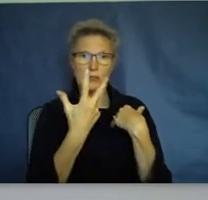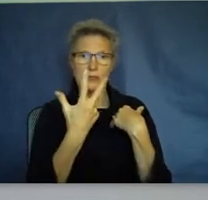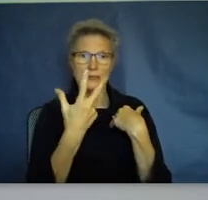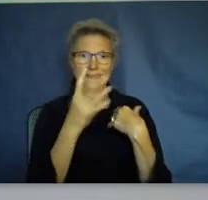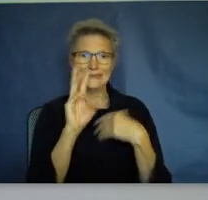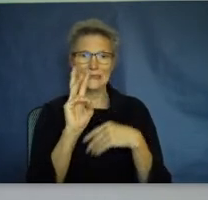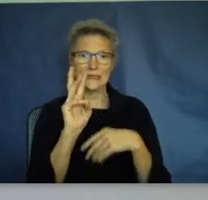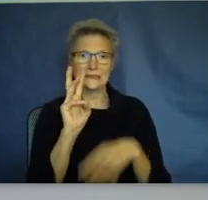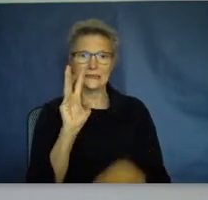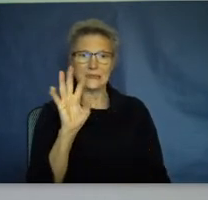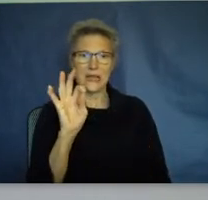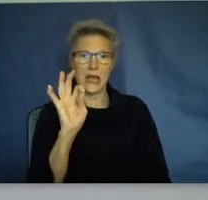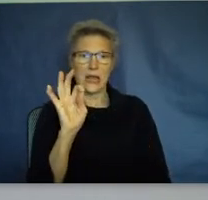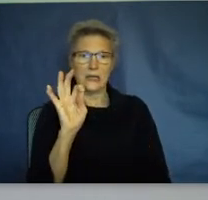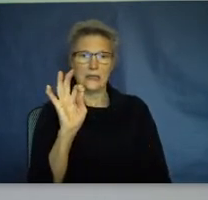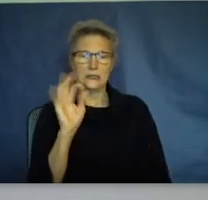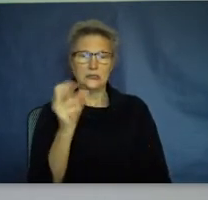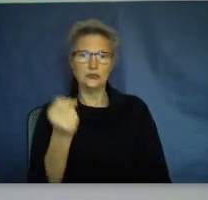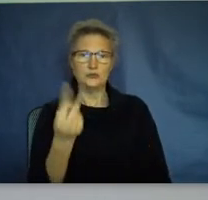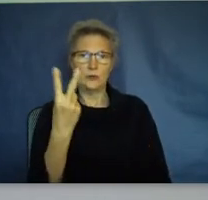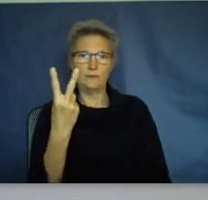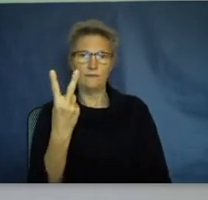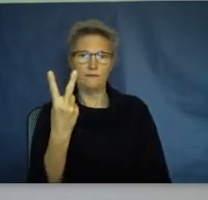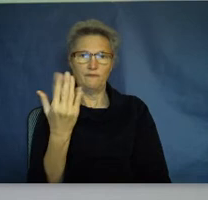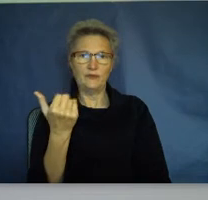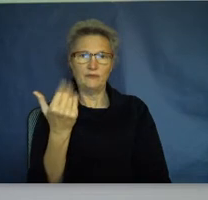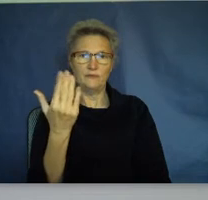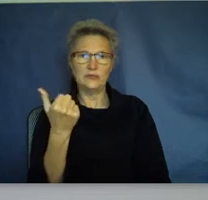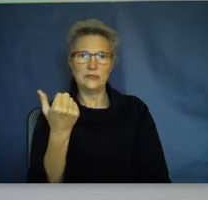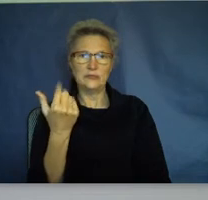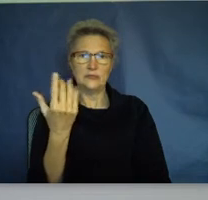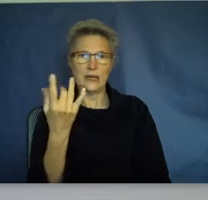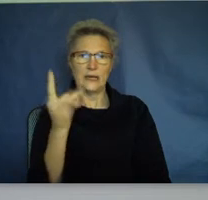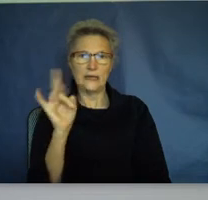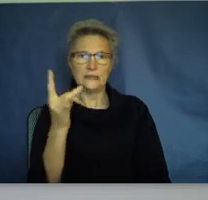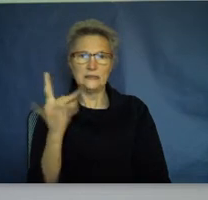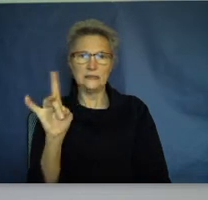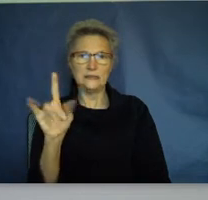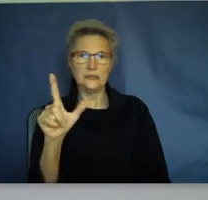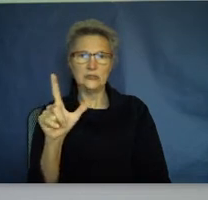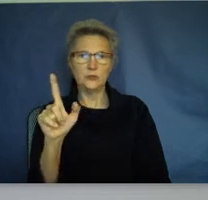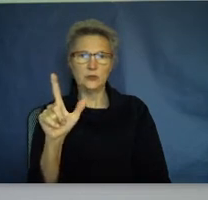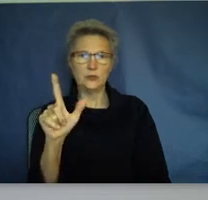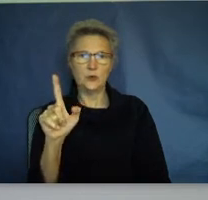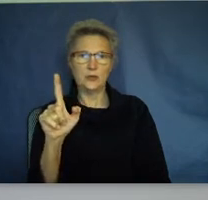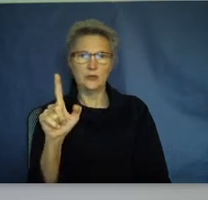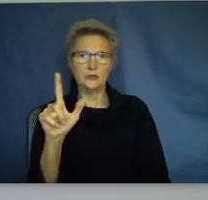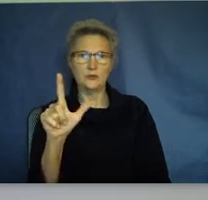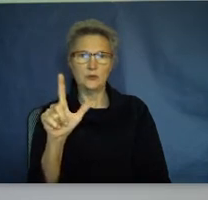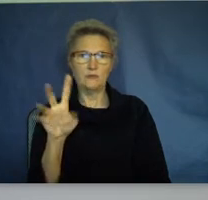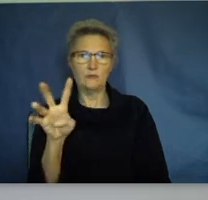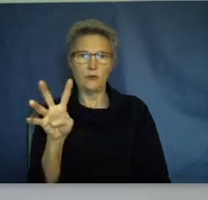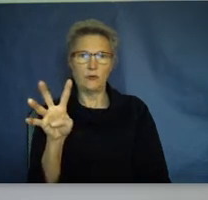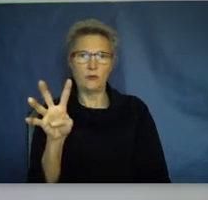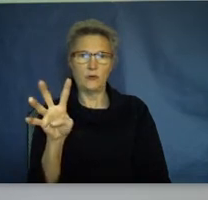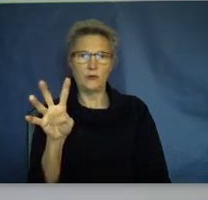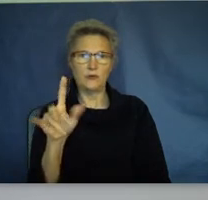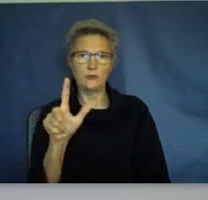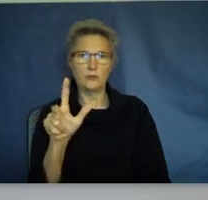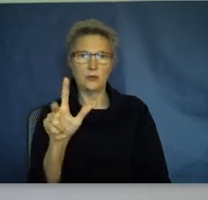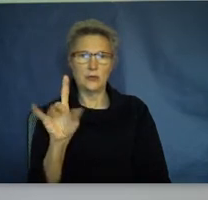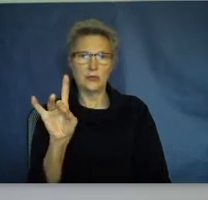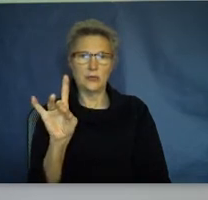6, 9, 12, 15, 18, 21, 24,